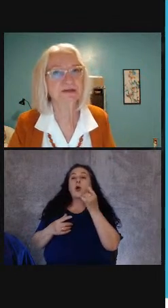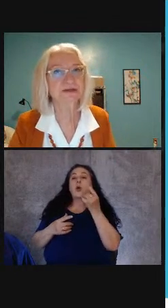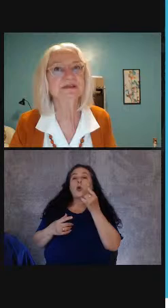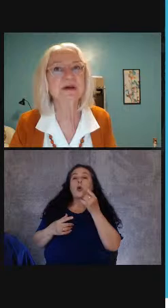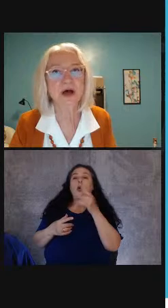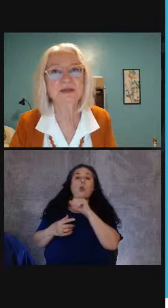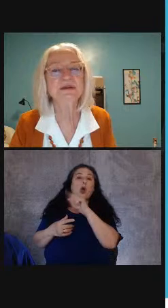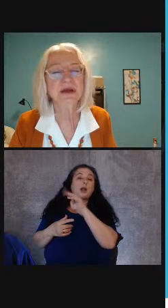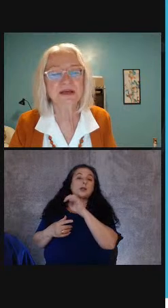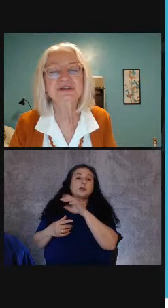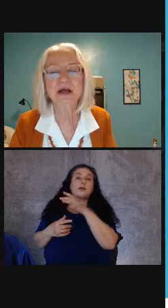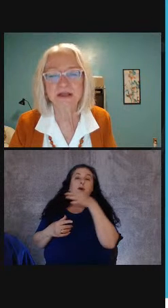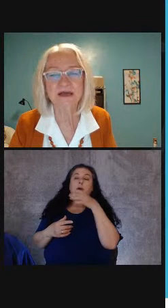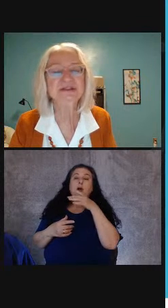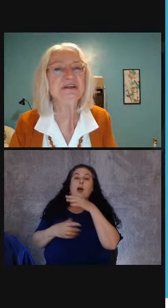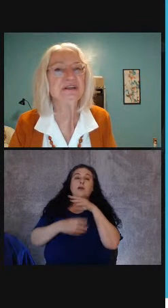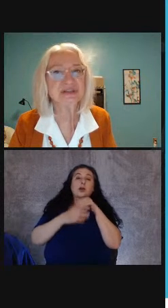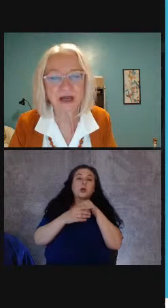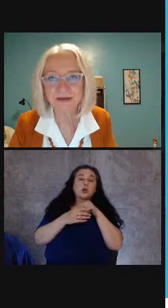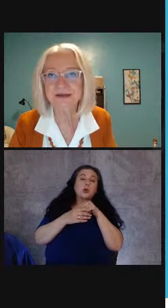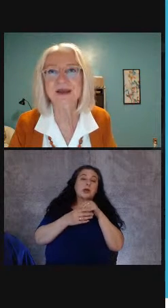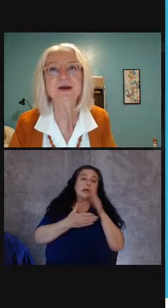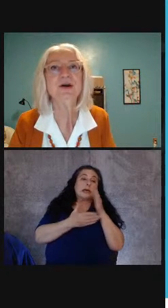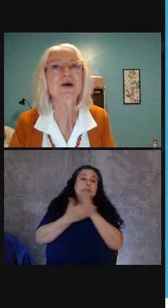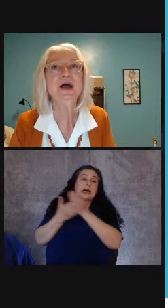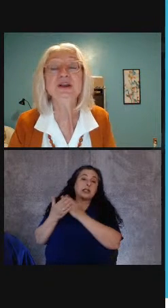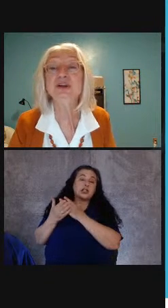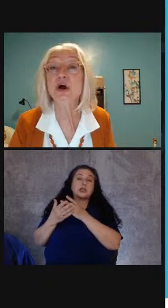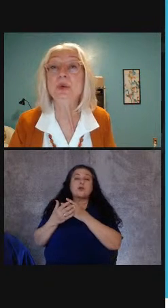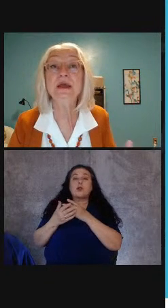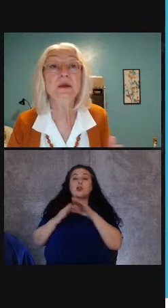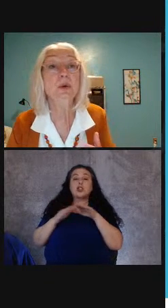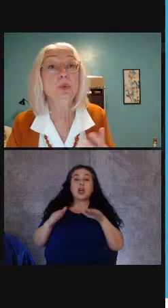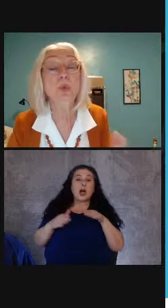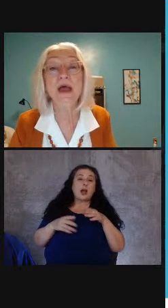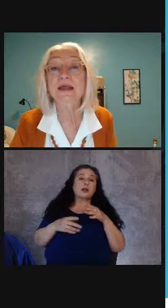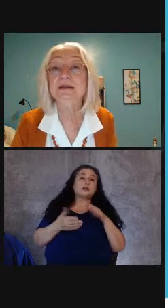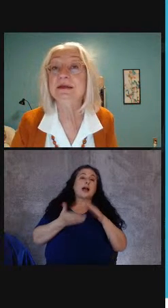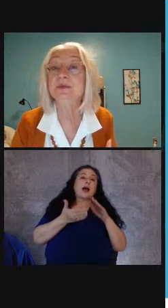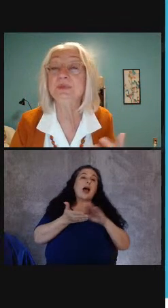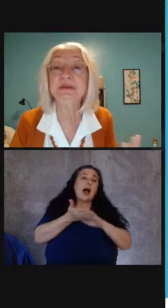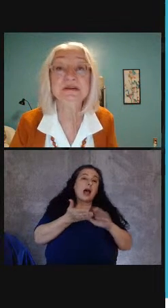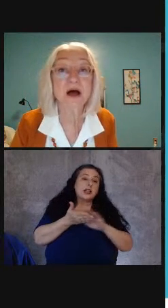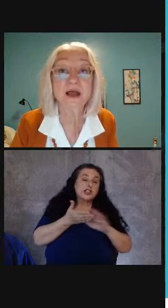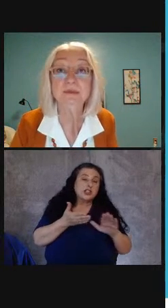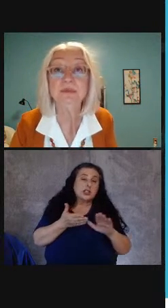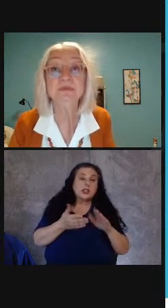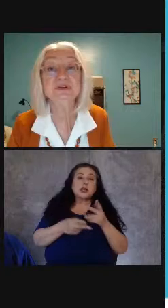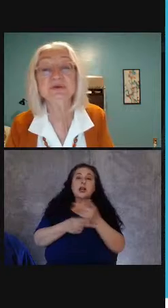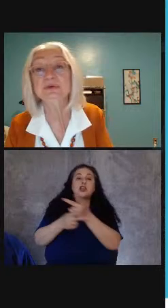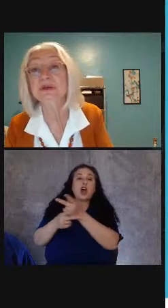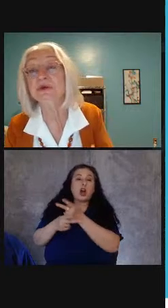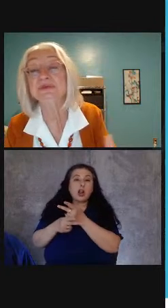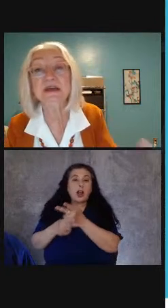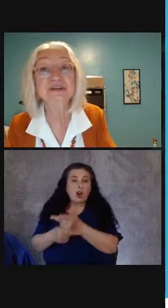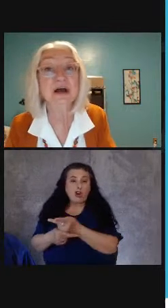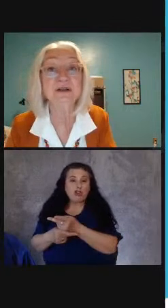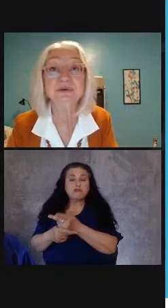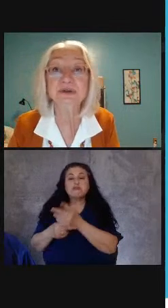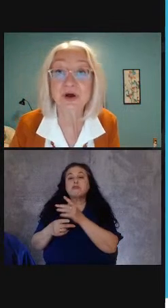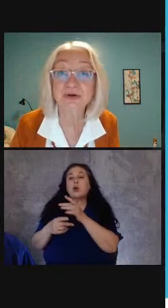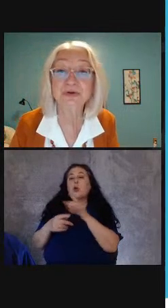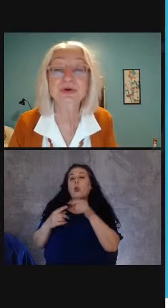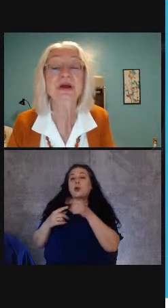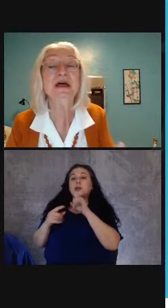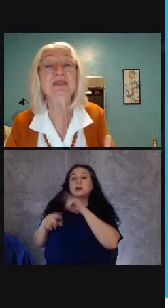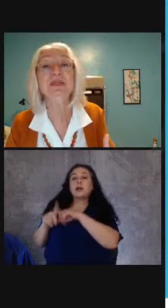include sections on child hygiene, child care, knowing when it would be time to, take a child